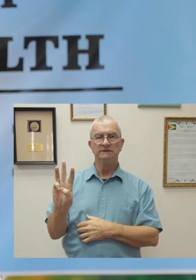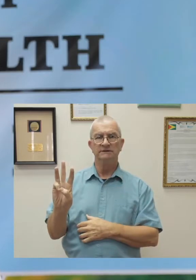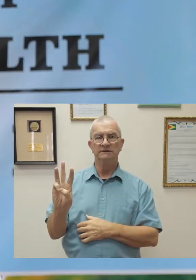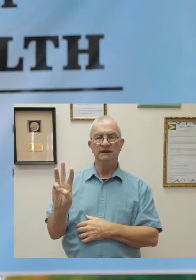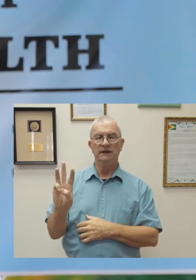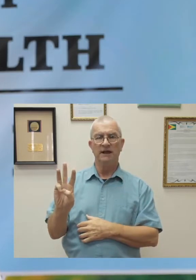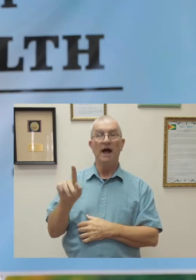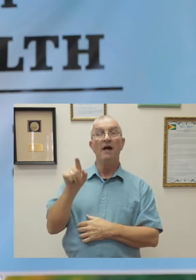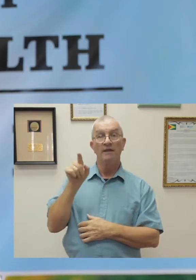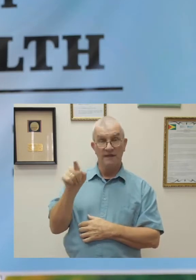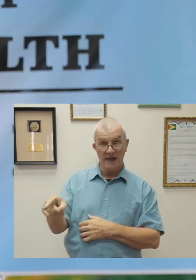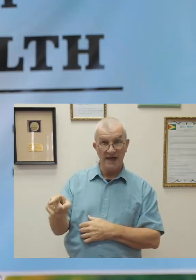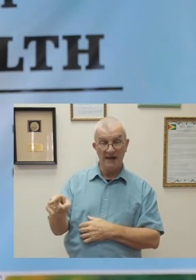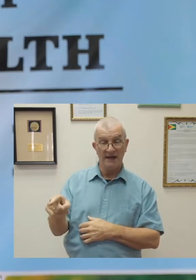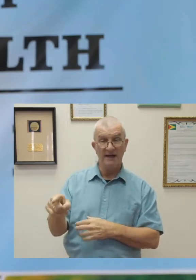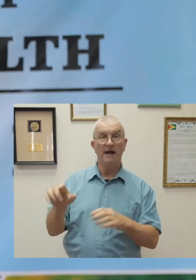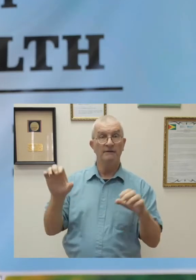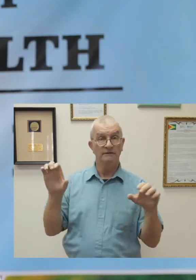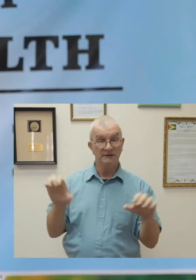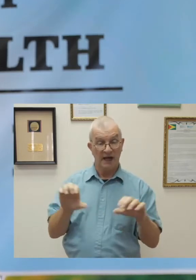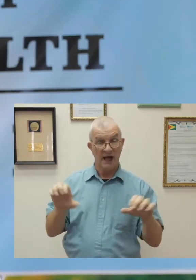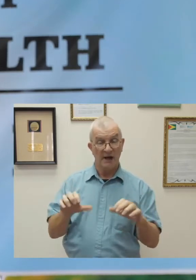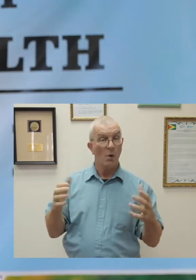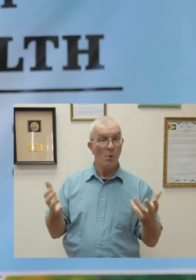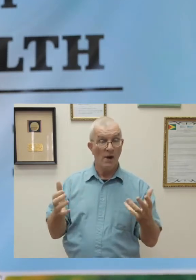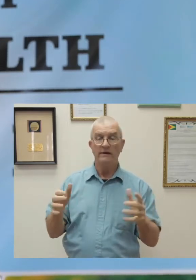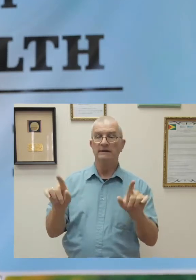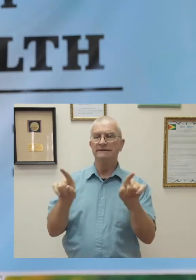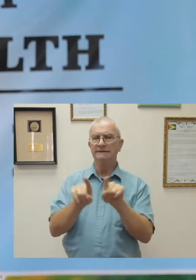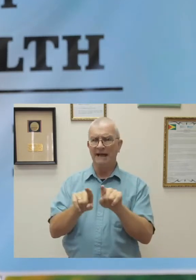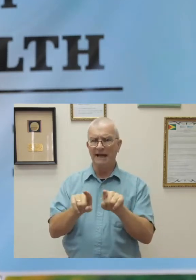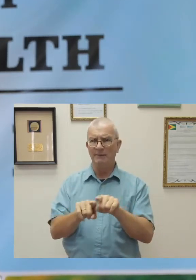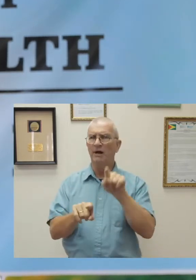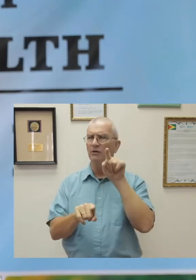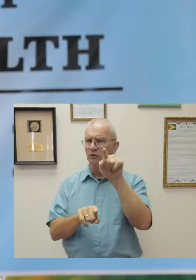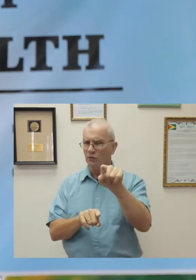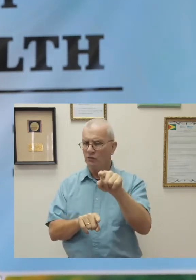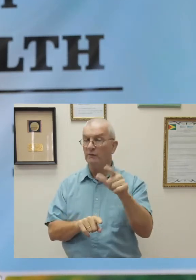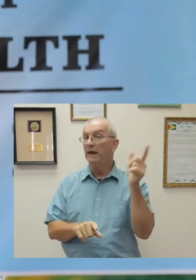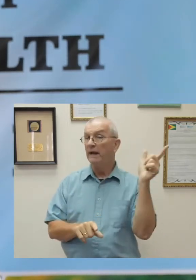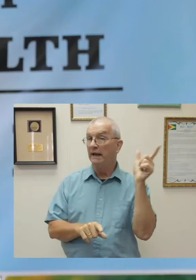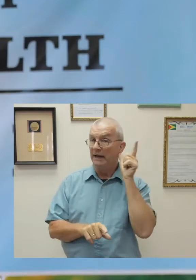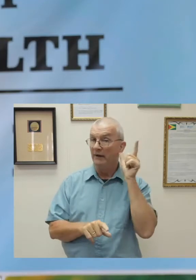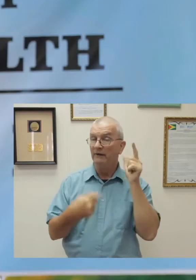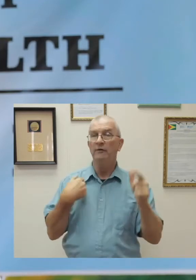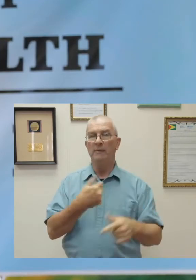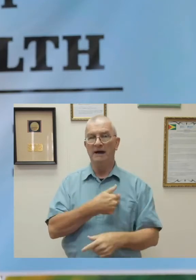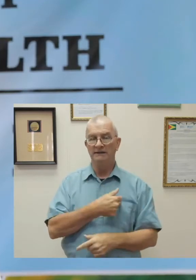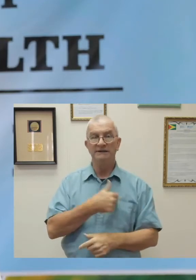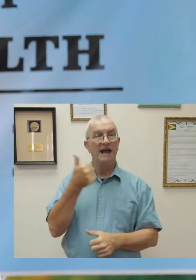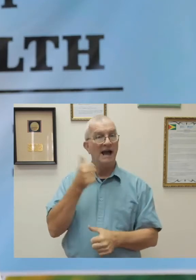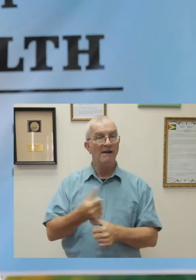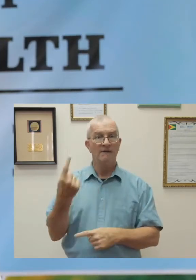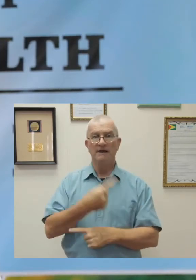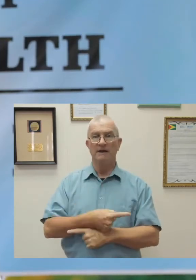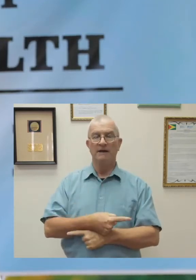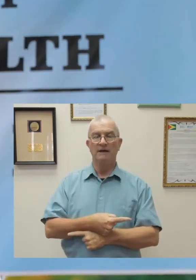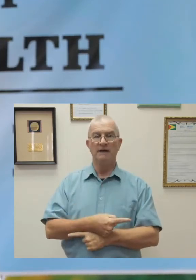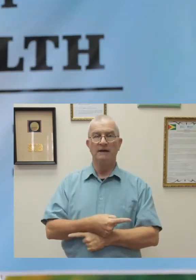The measures they have put in place are the very same you have been hearing from us each